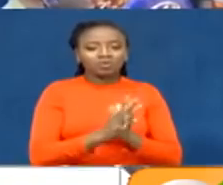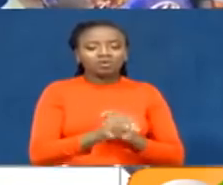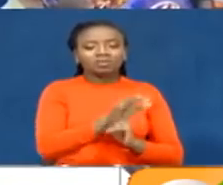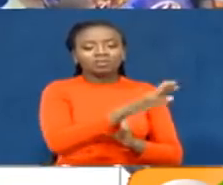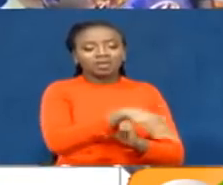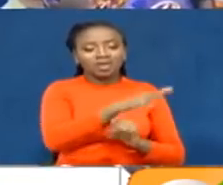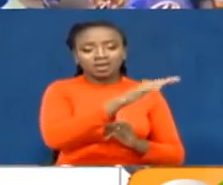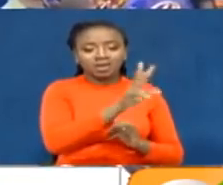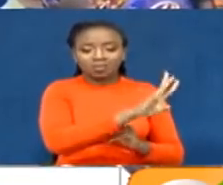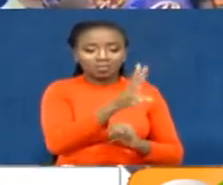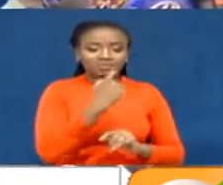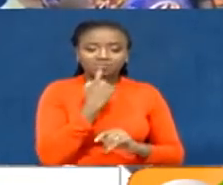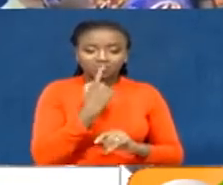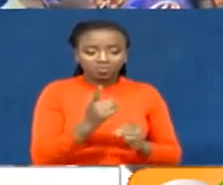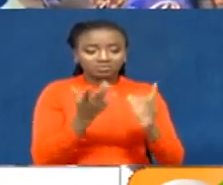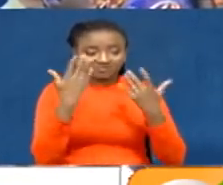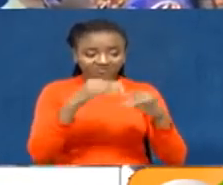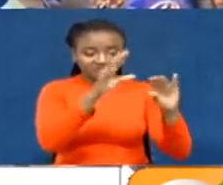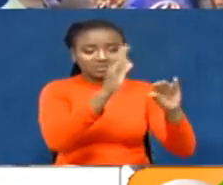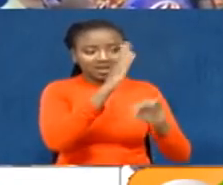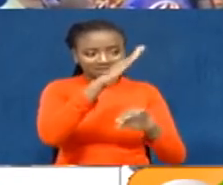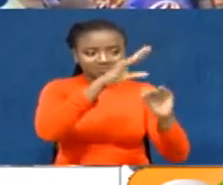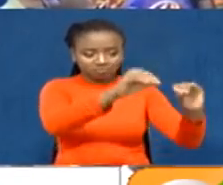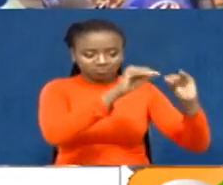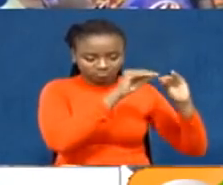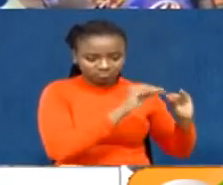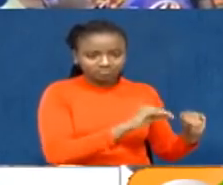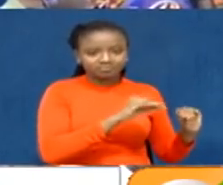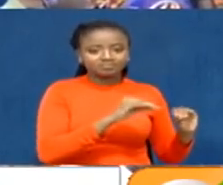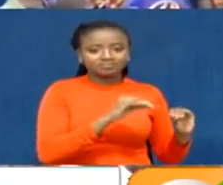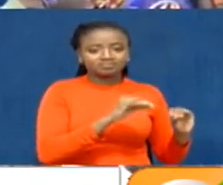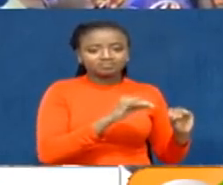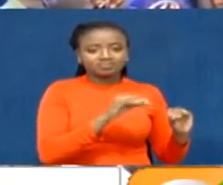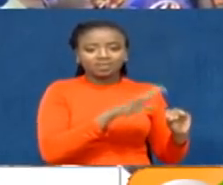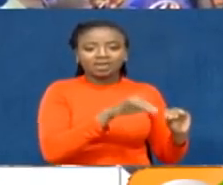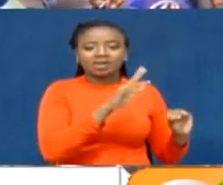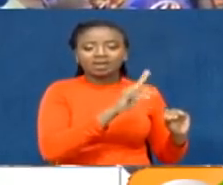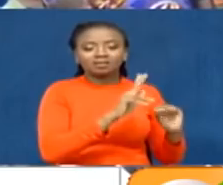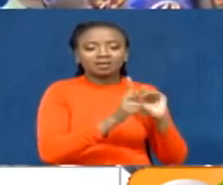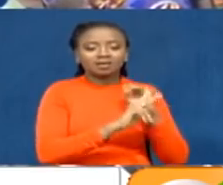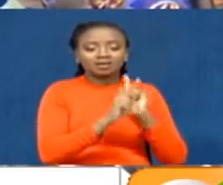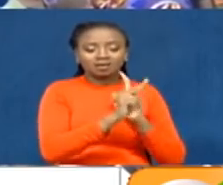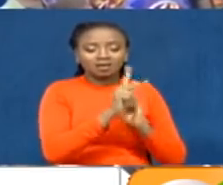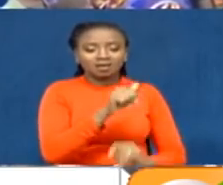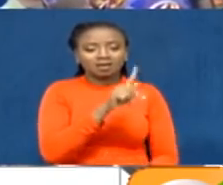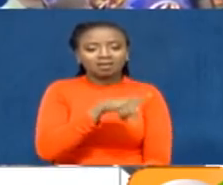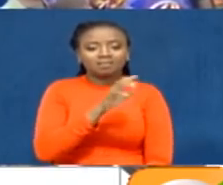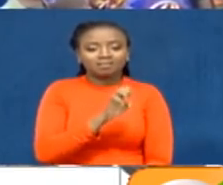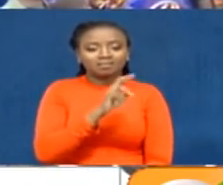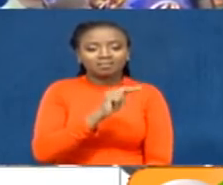in West Pokot County, and thereafter in the afternoon, all a series of rallies in Kapenguria town Monday.